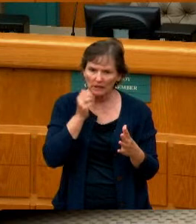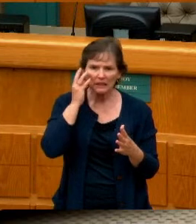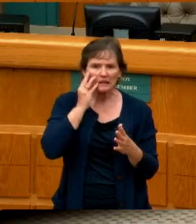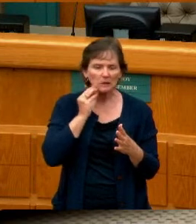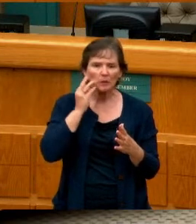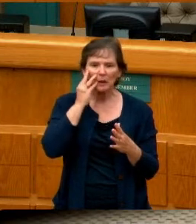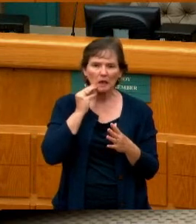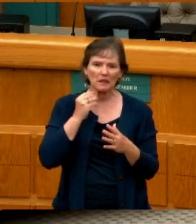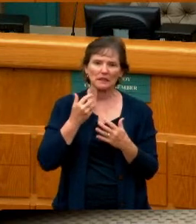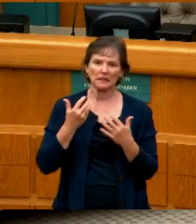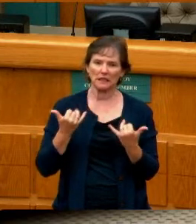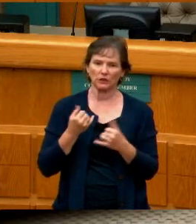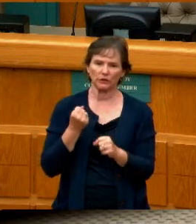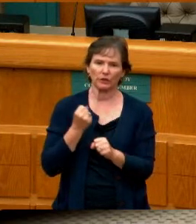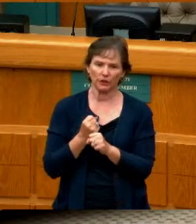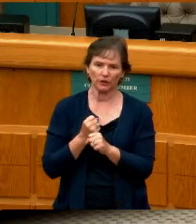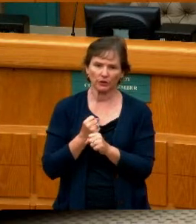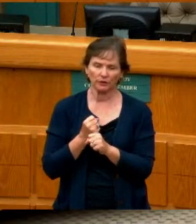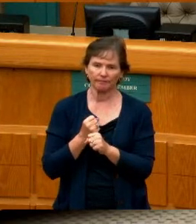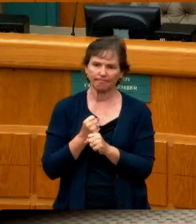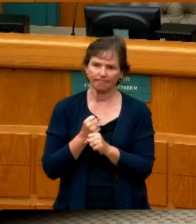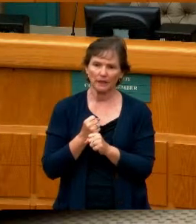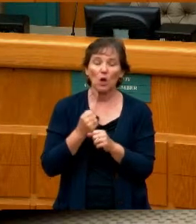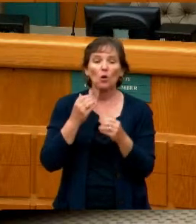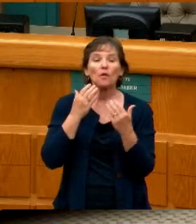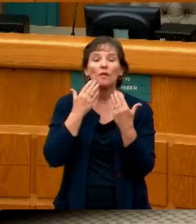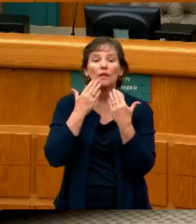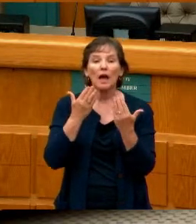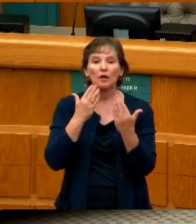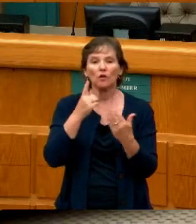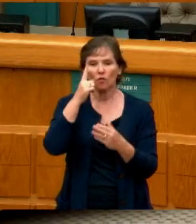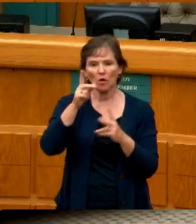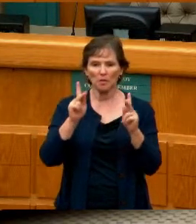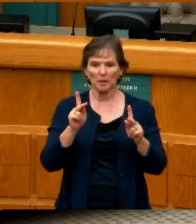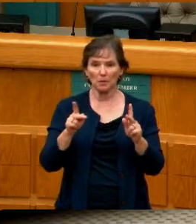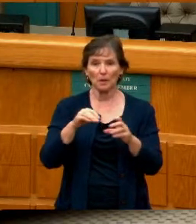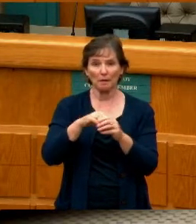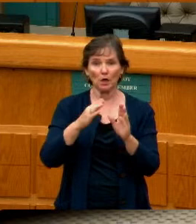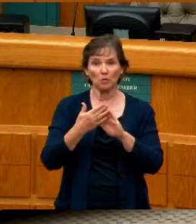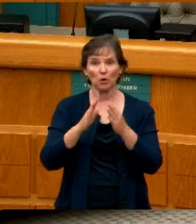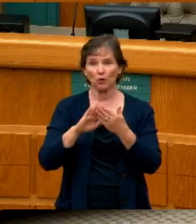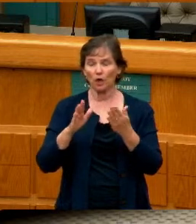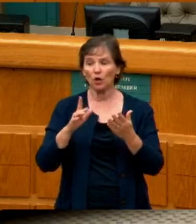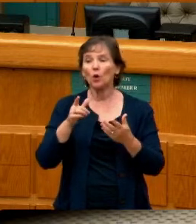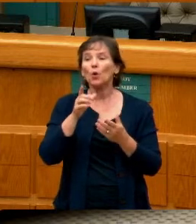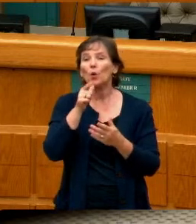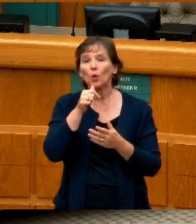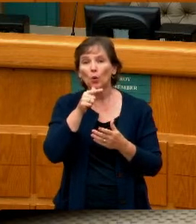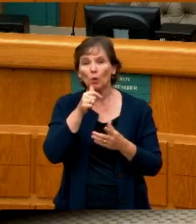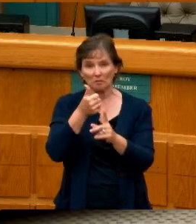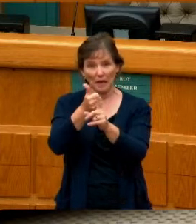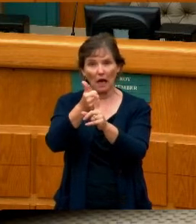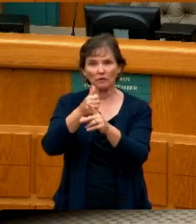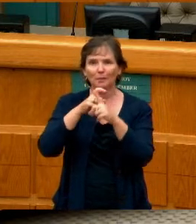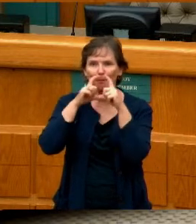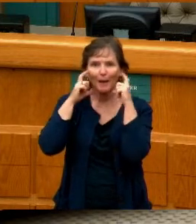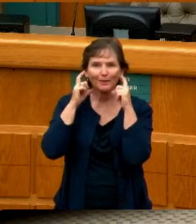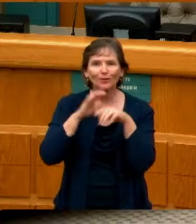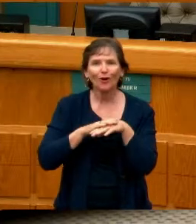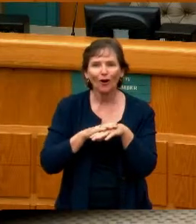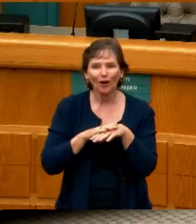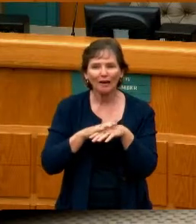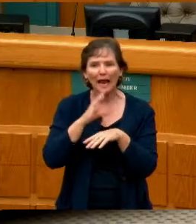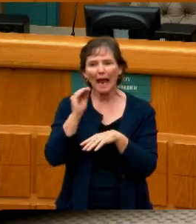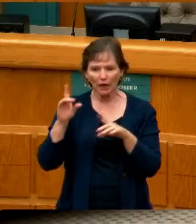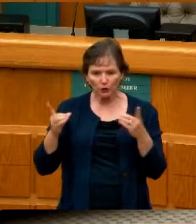and suffering, we still have a lot to be thankful for. We in public health are thankful for each of you in our